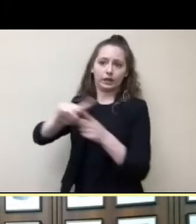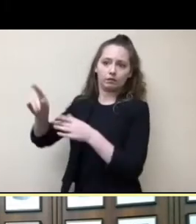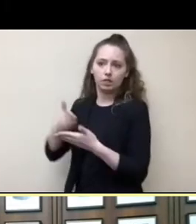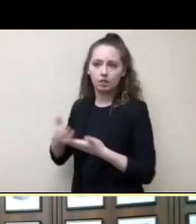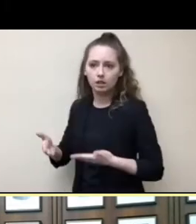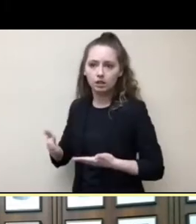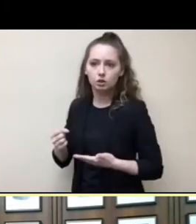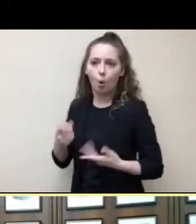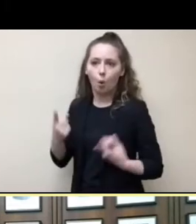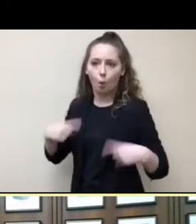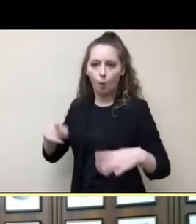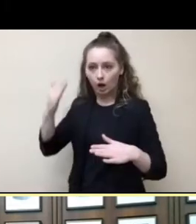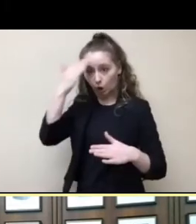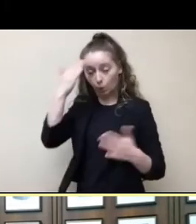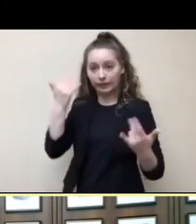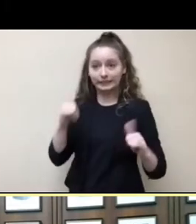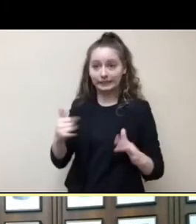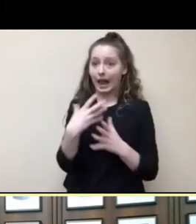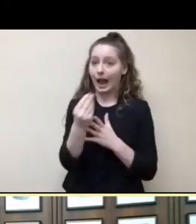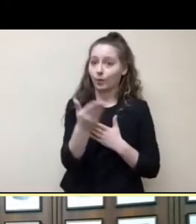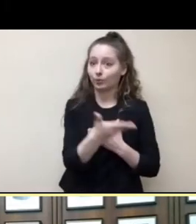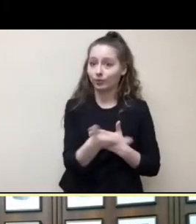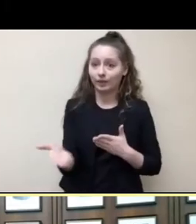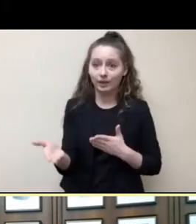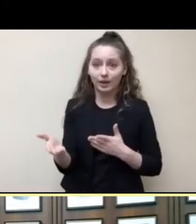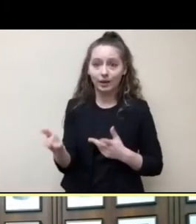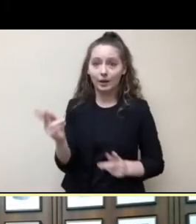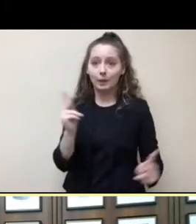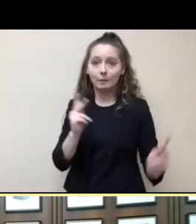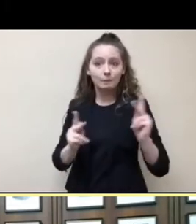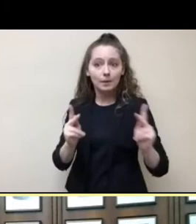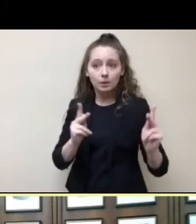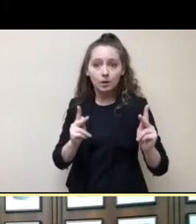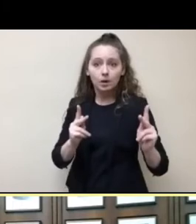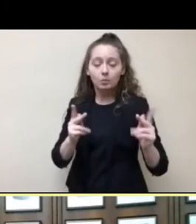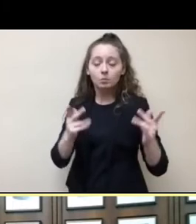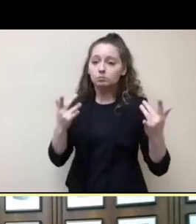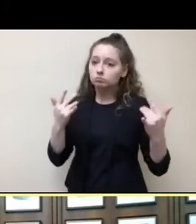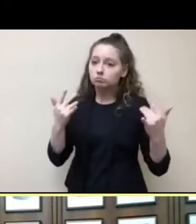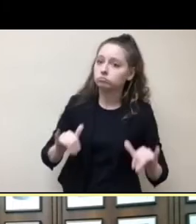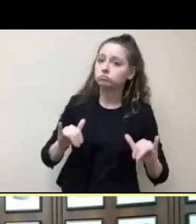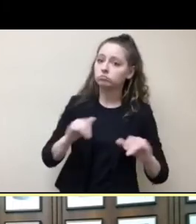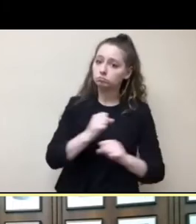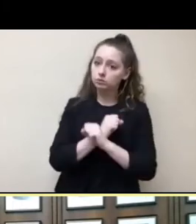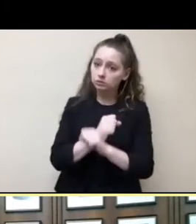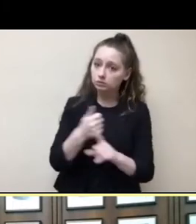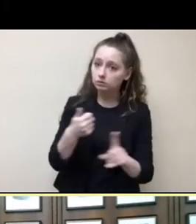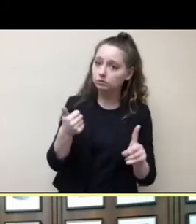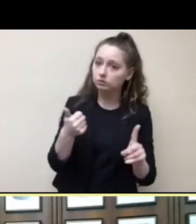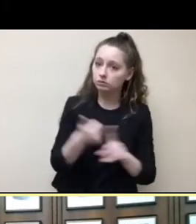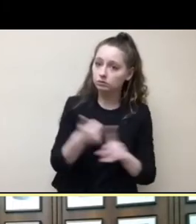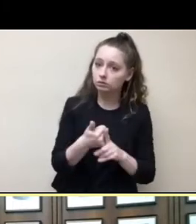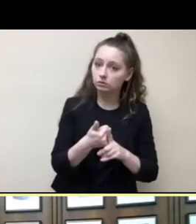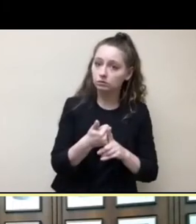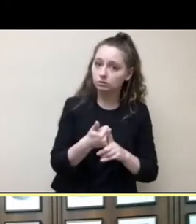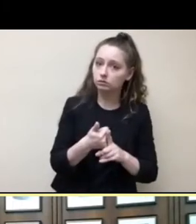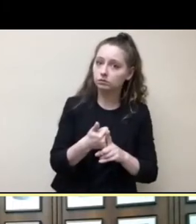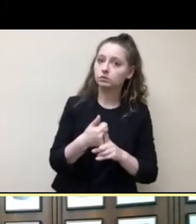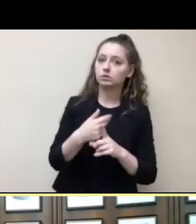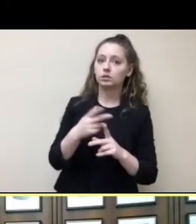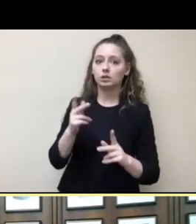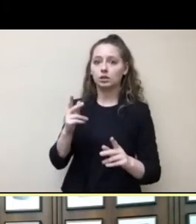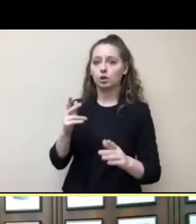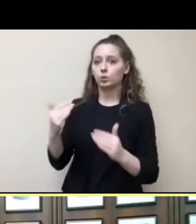it's still out there. Yeah. People, don't drop your guard. You know, protect yourself. Personal responsibility to me is going to be a big